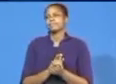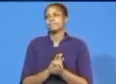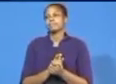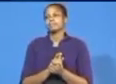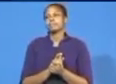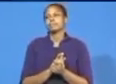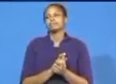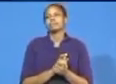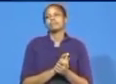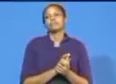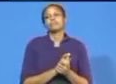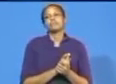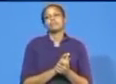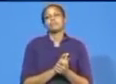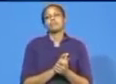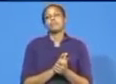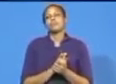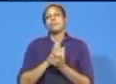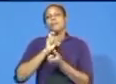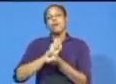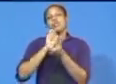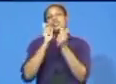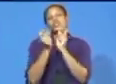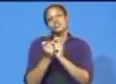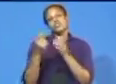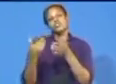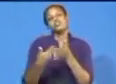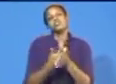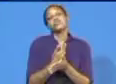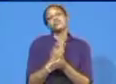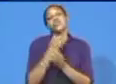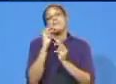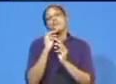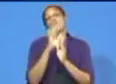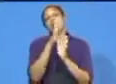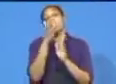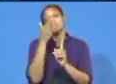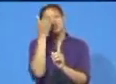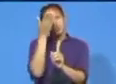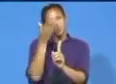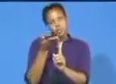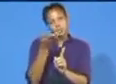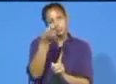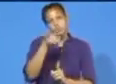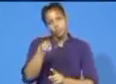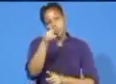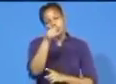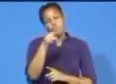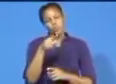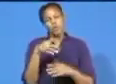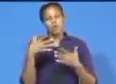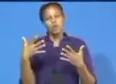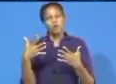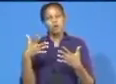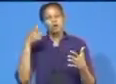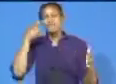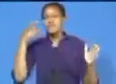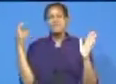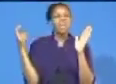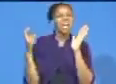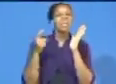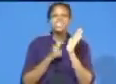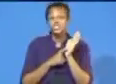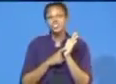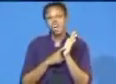towards a brand new miraculous you is the